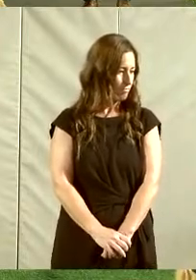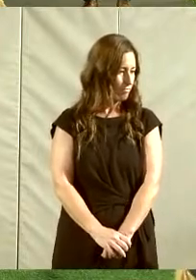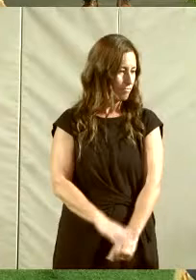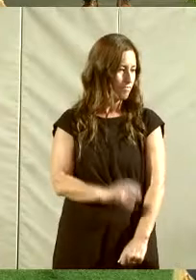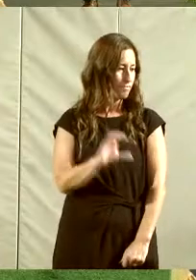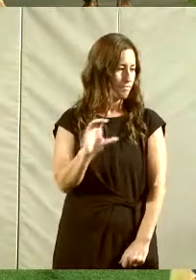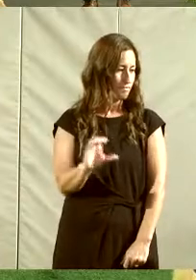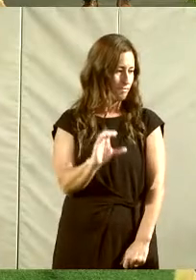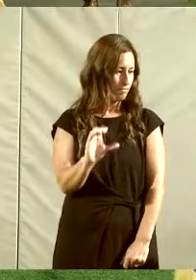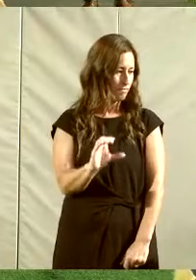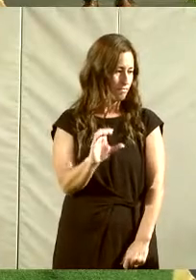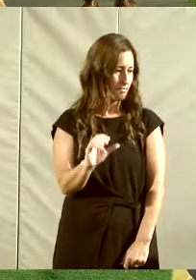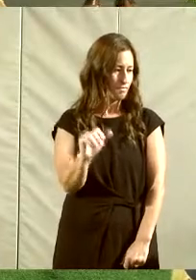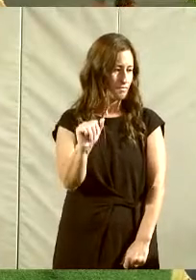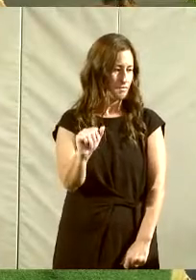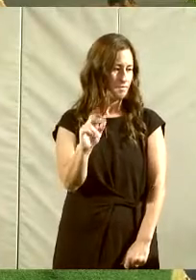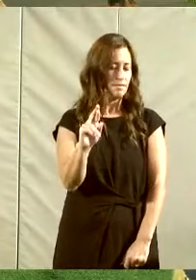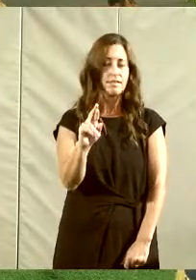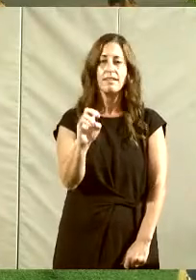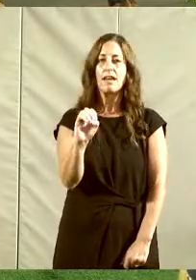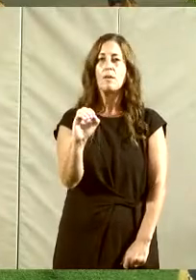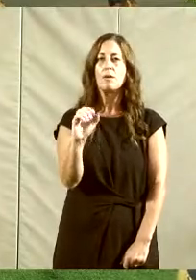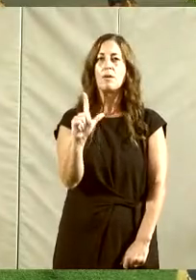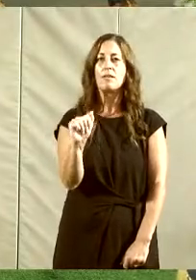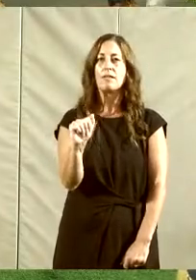Christian Giovanni Arreola.